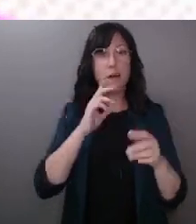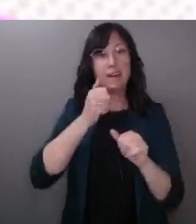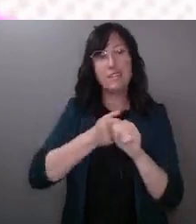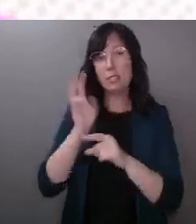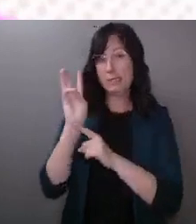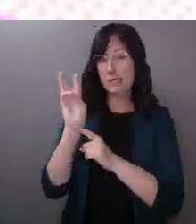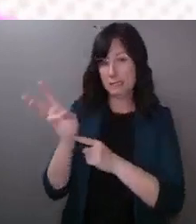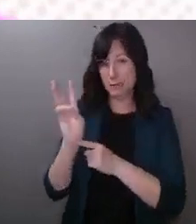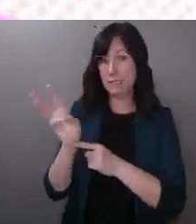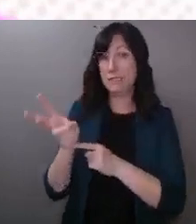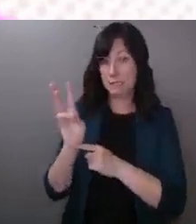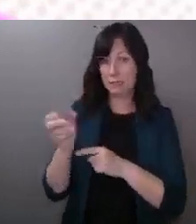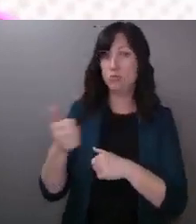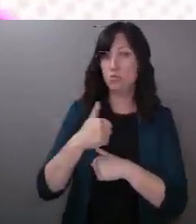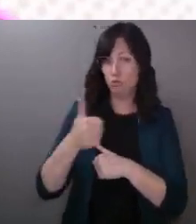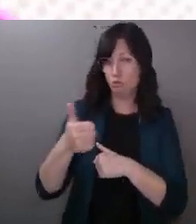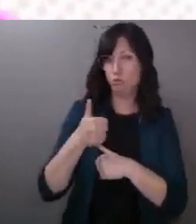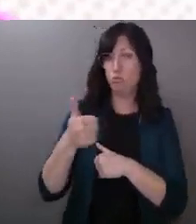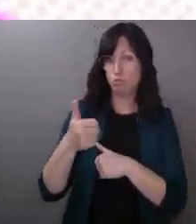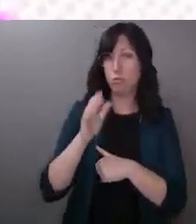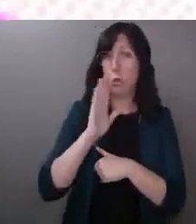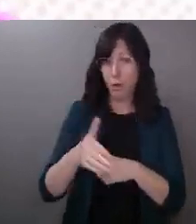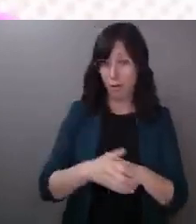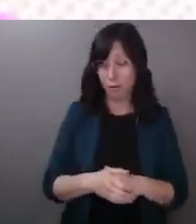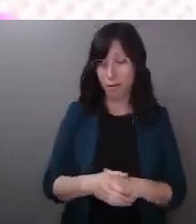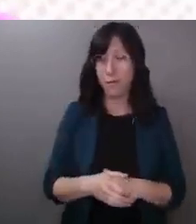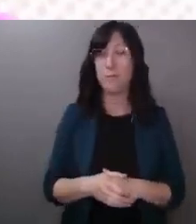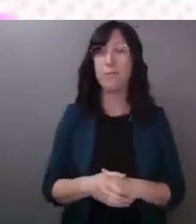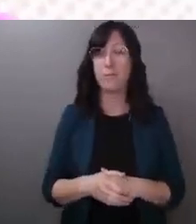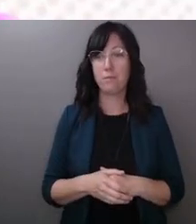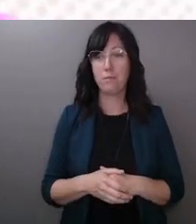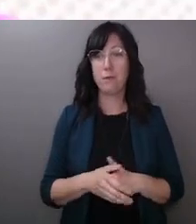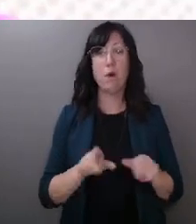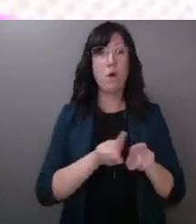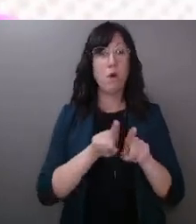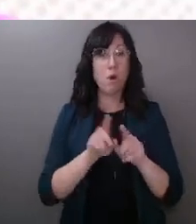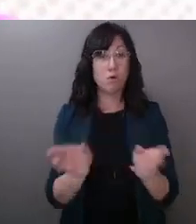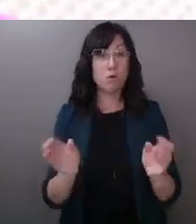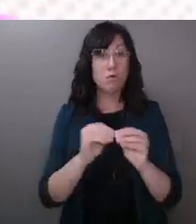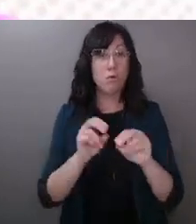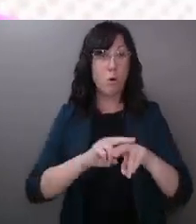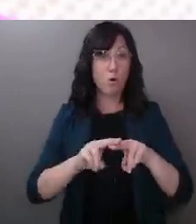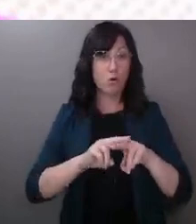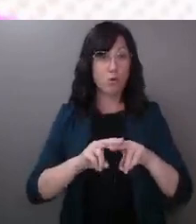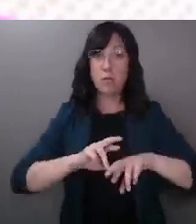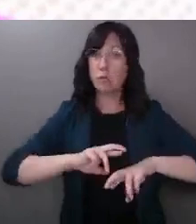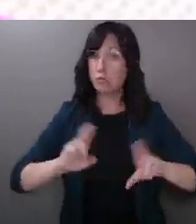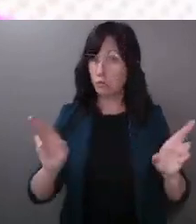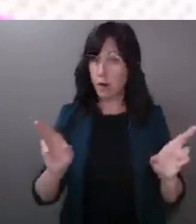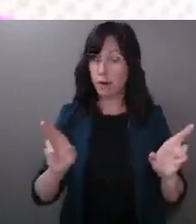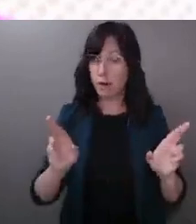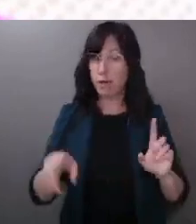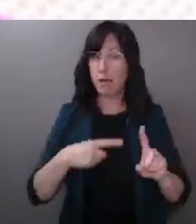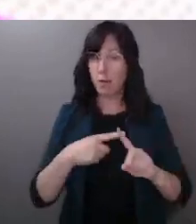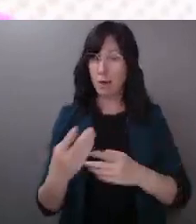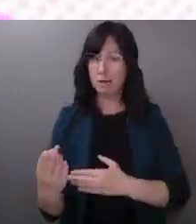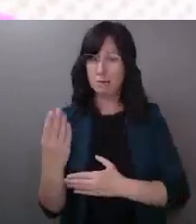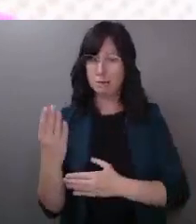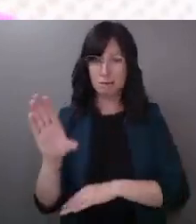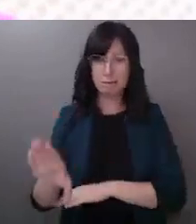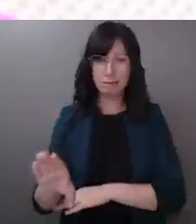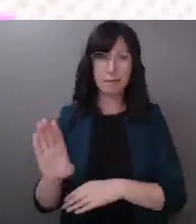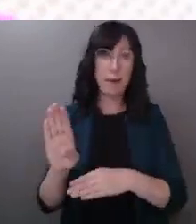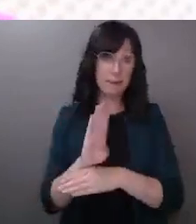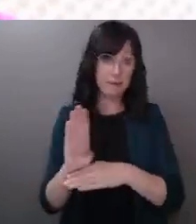6 minutes. We will also provide additional trains ready to launch during the busiest times